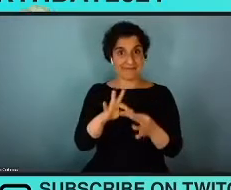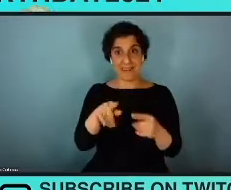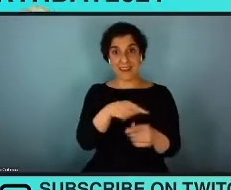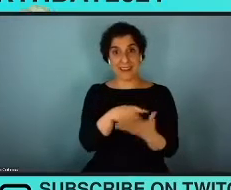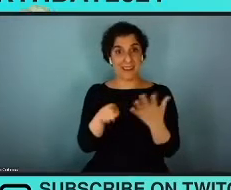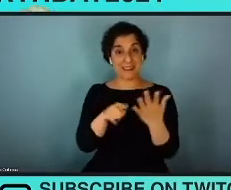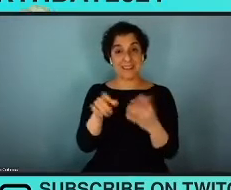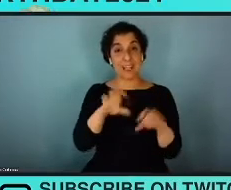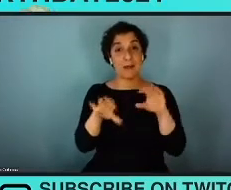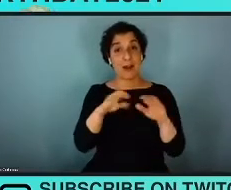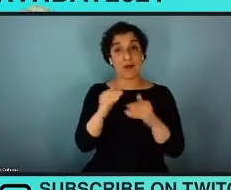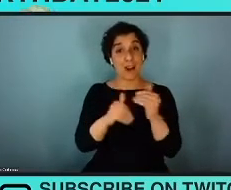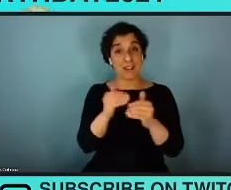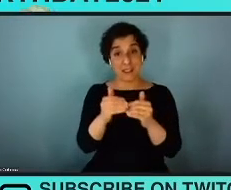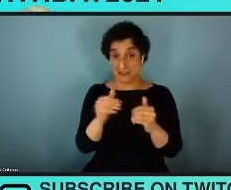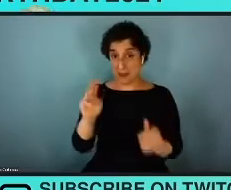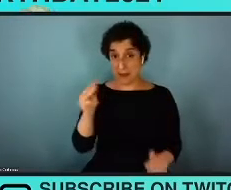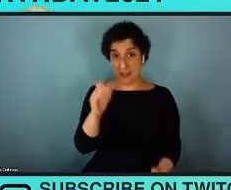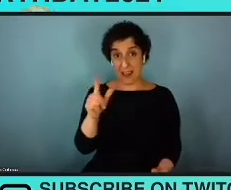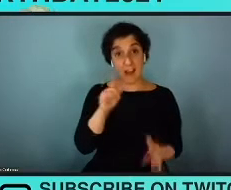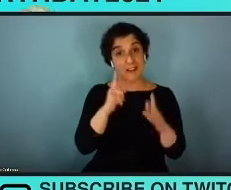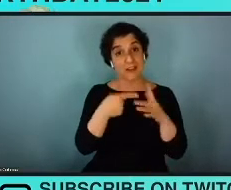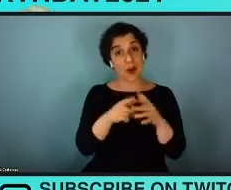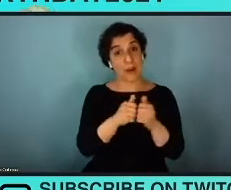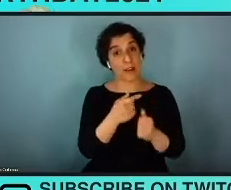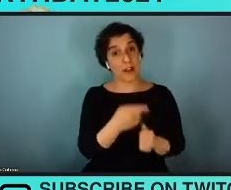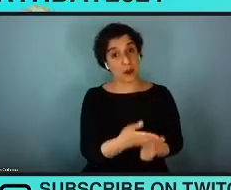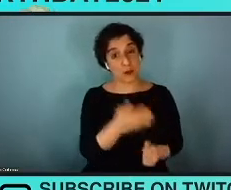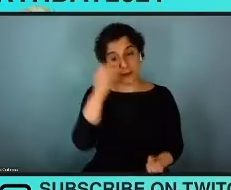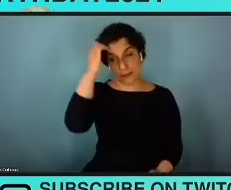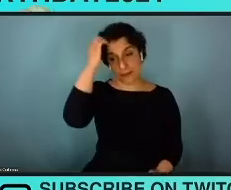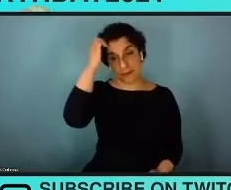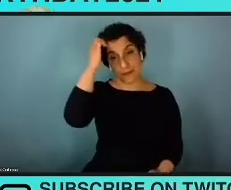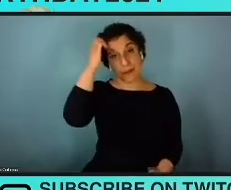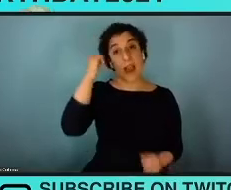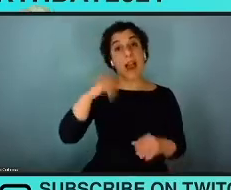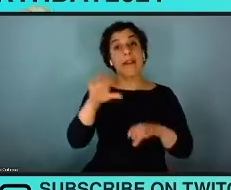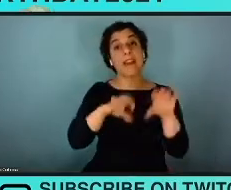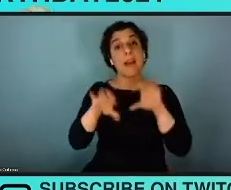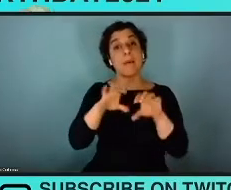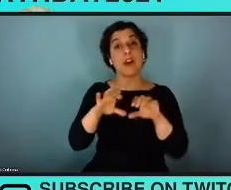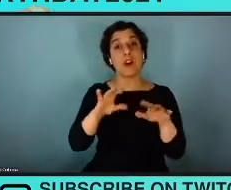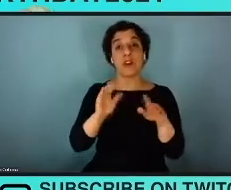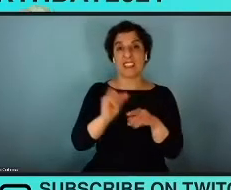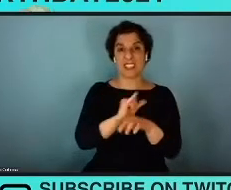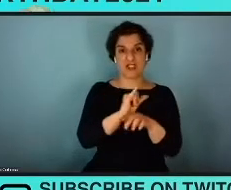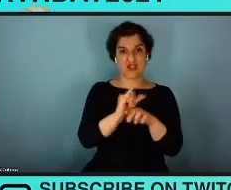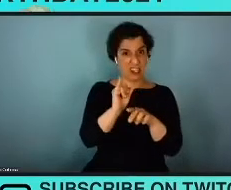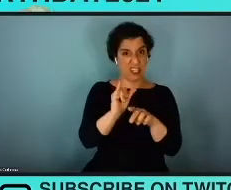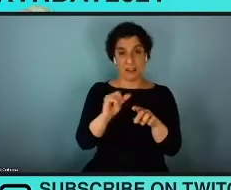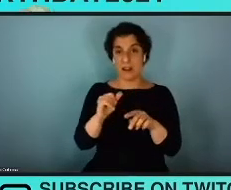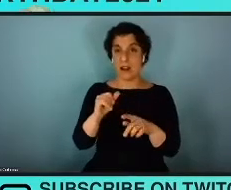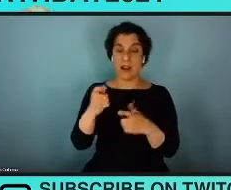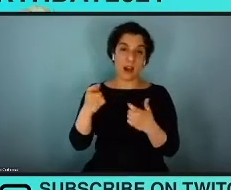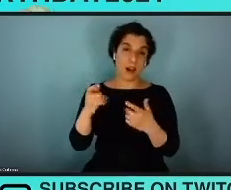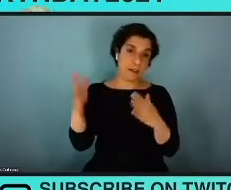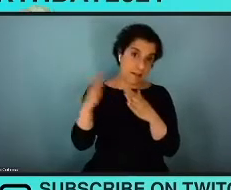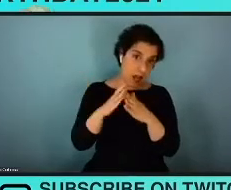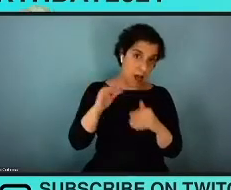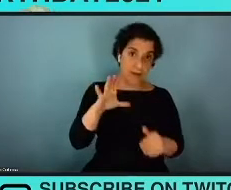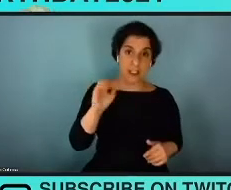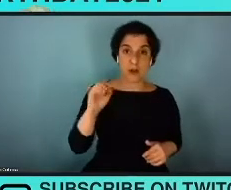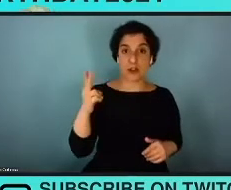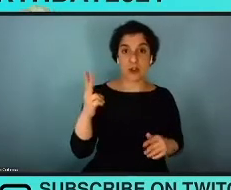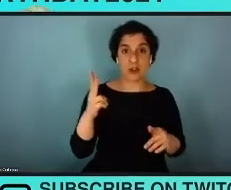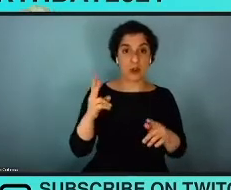So Miguel, I'm going to start with you. So the chemical industry, for those of you who don't know, is one of the biggest CO2 emitters worldwide, right? This is how we